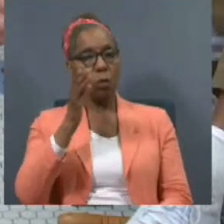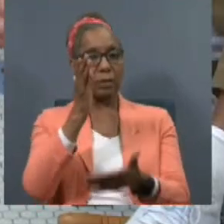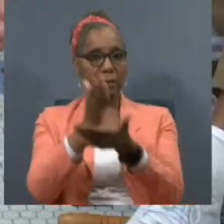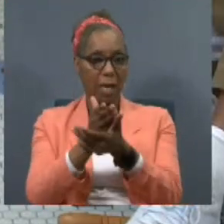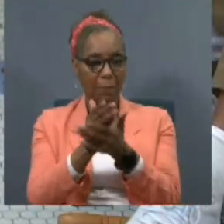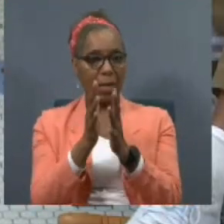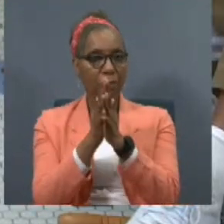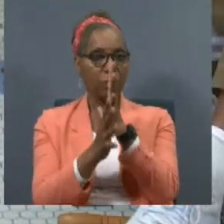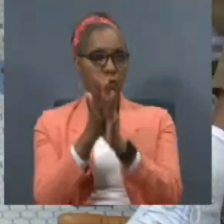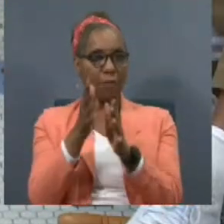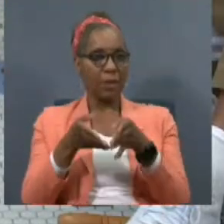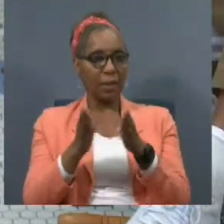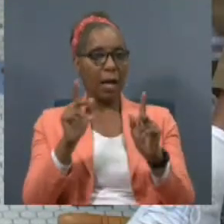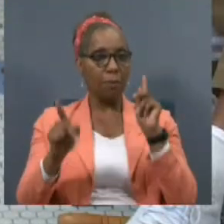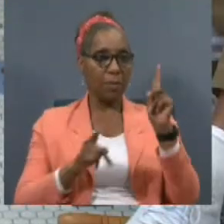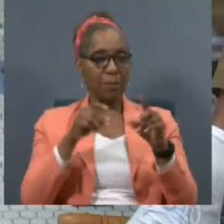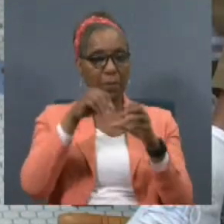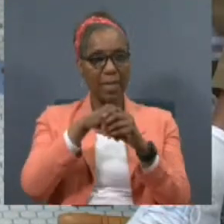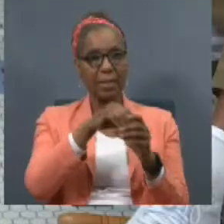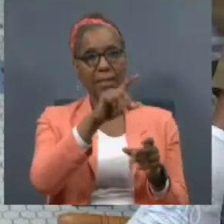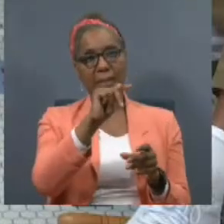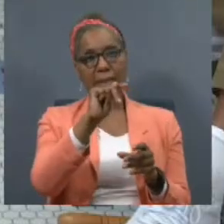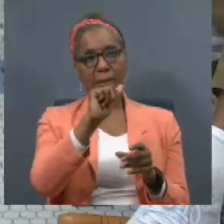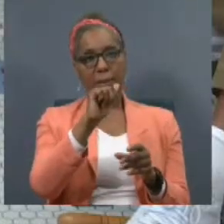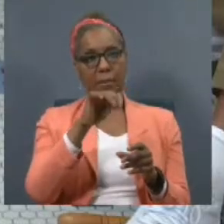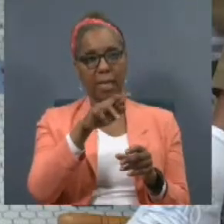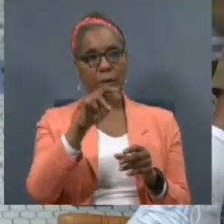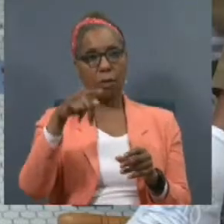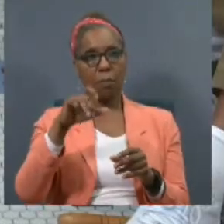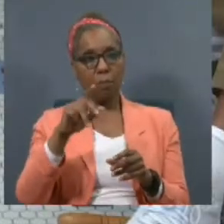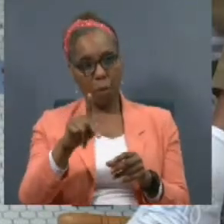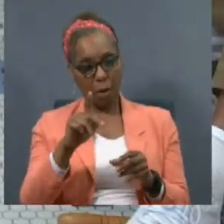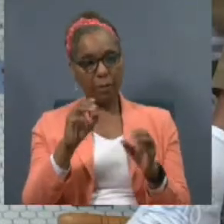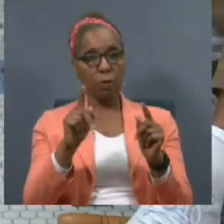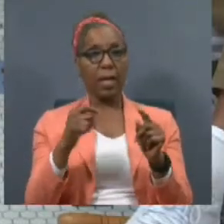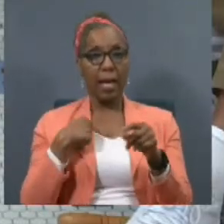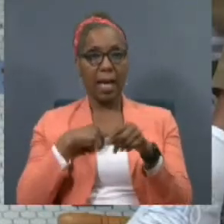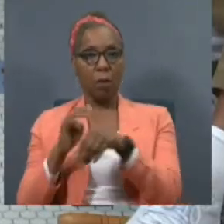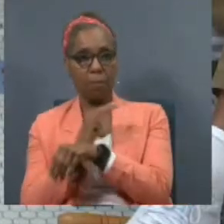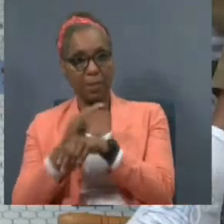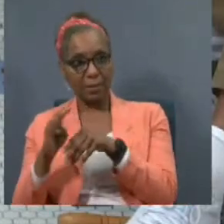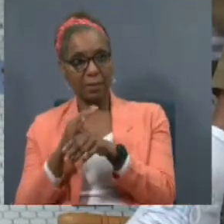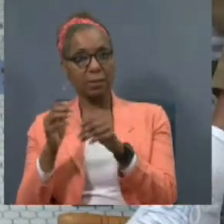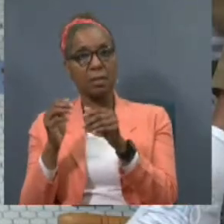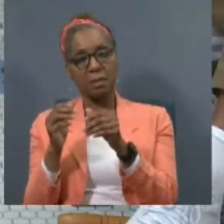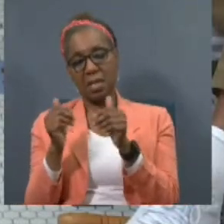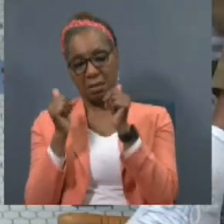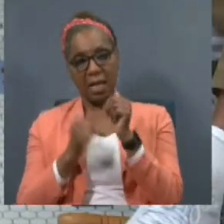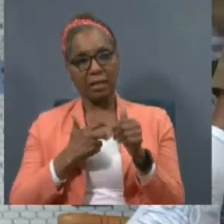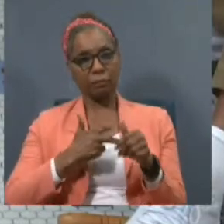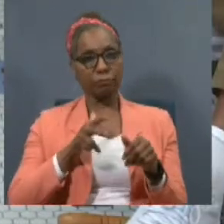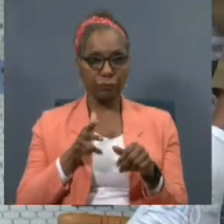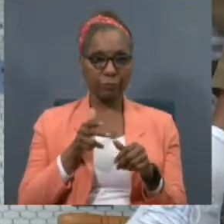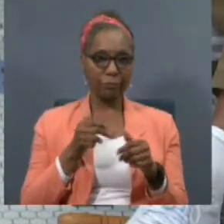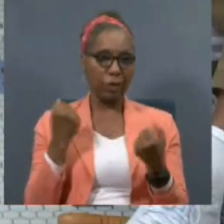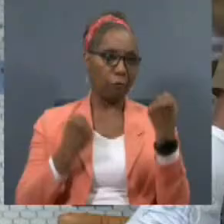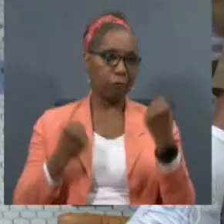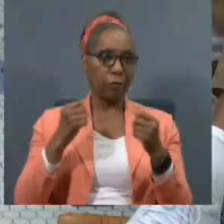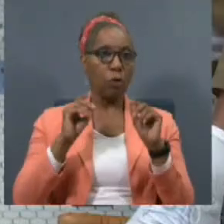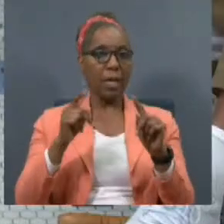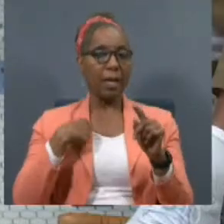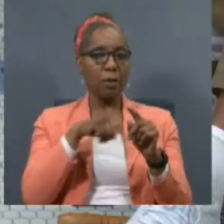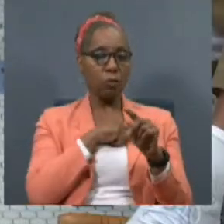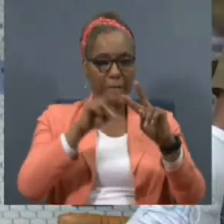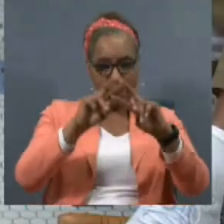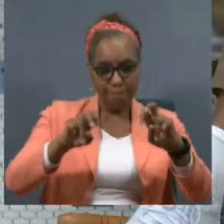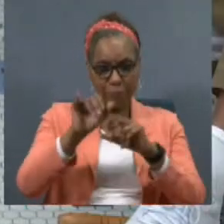traffic, obviously, and allow people in Taylor Park, our businesses, basically everyone up and down, to be able to come and go as needed. So we looked at all that, we